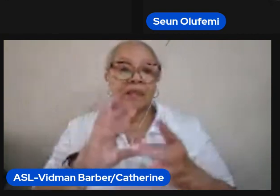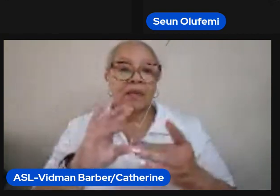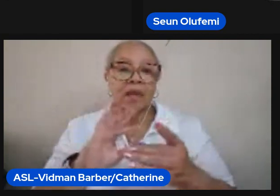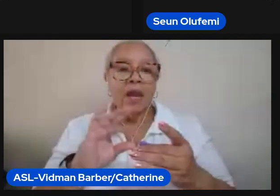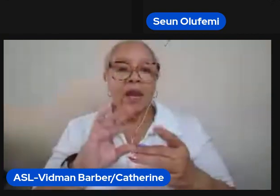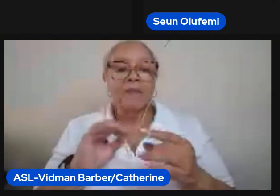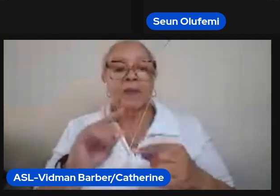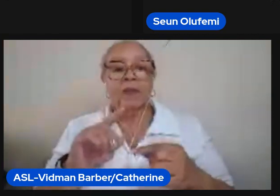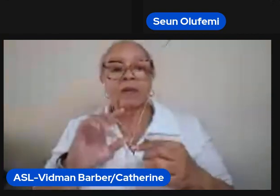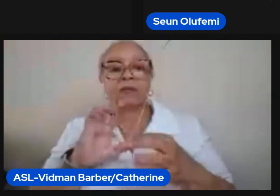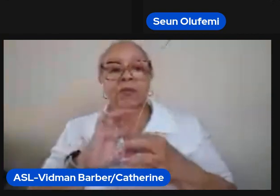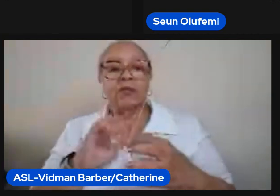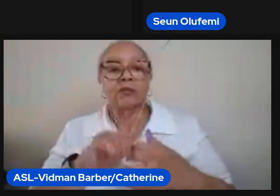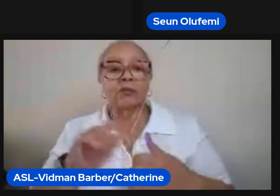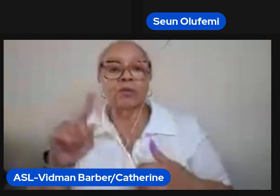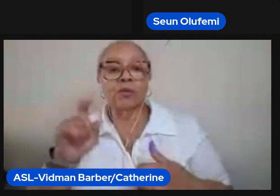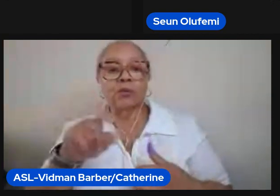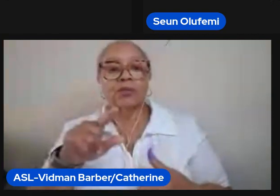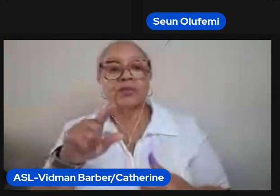question, Dr. Usman.